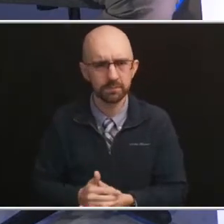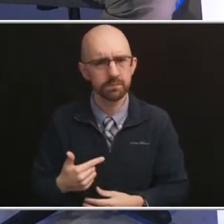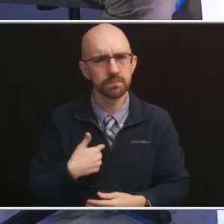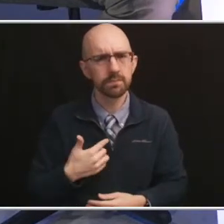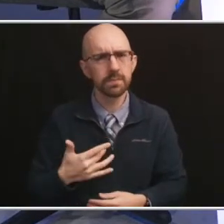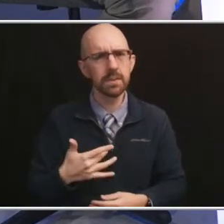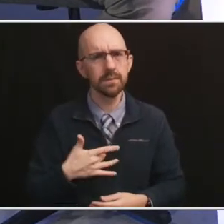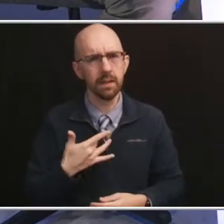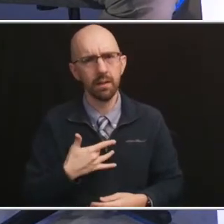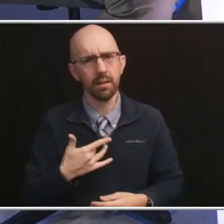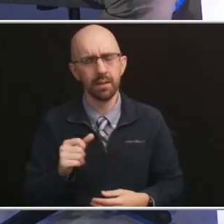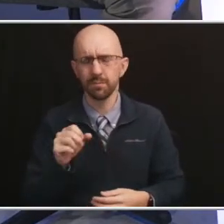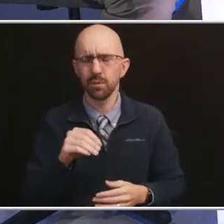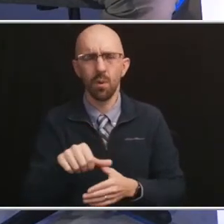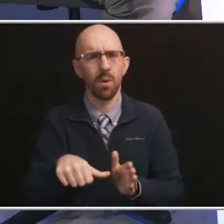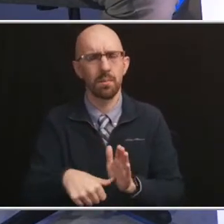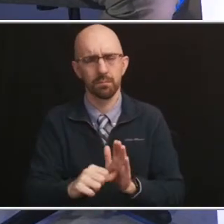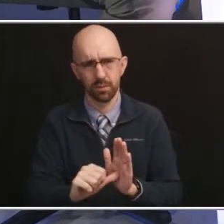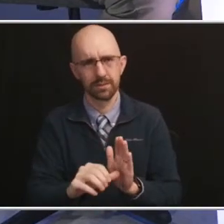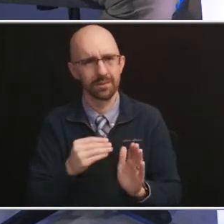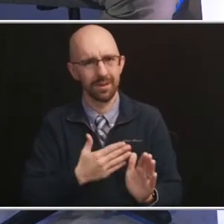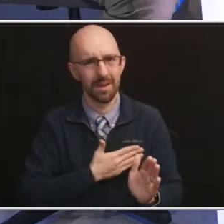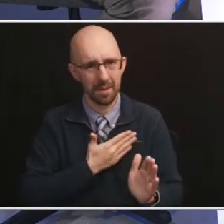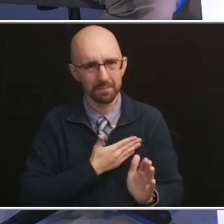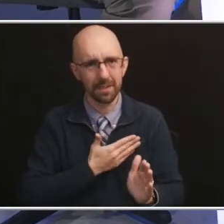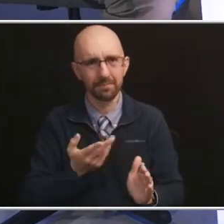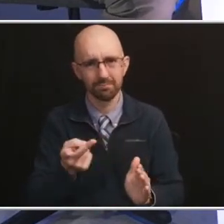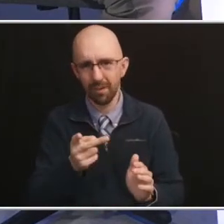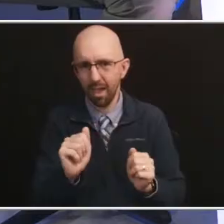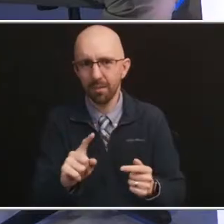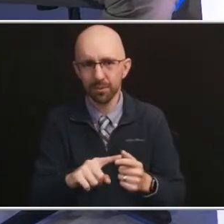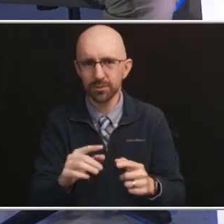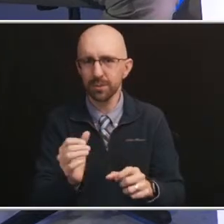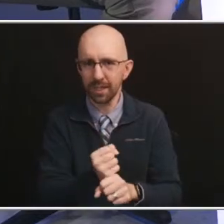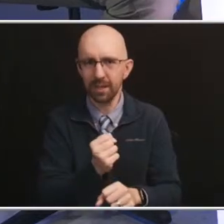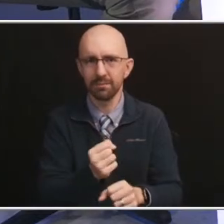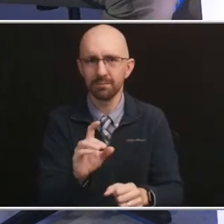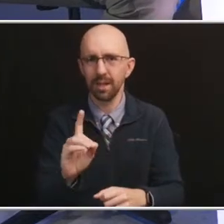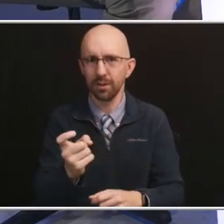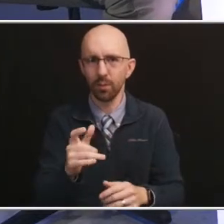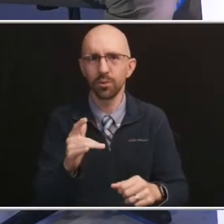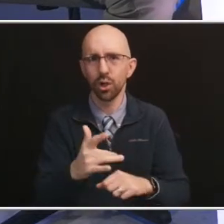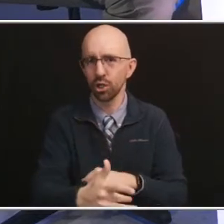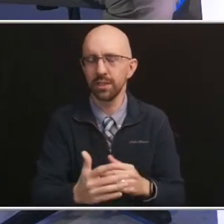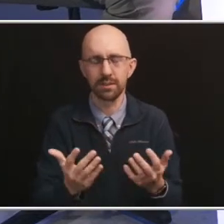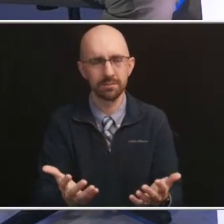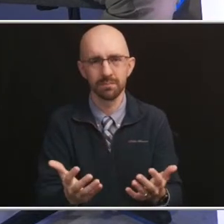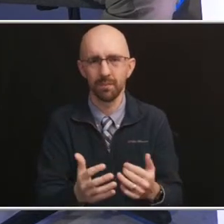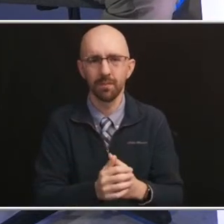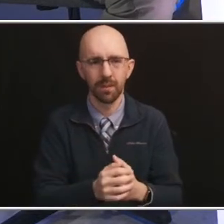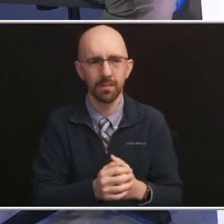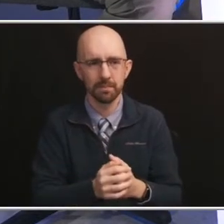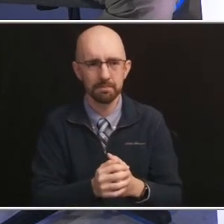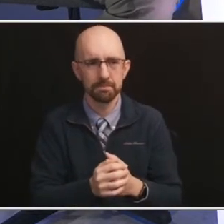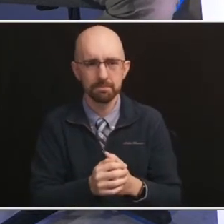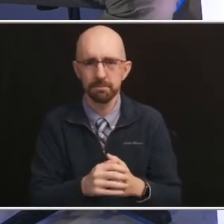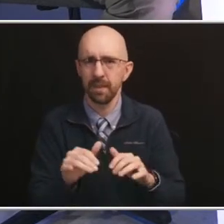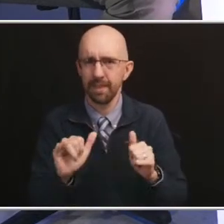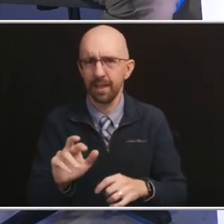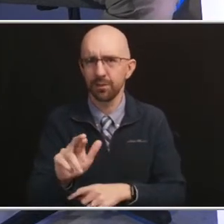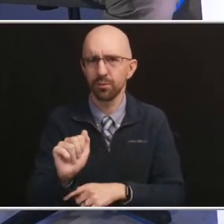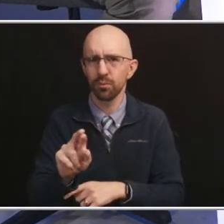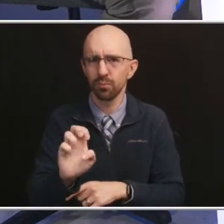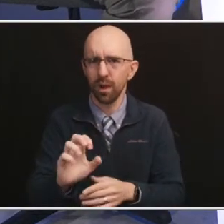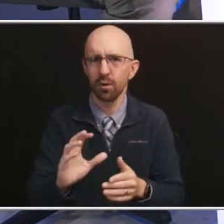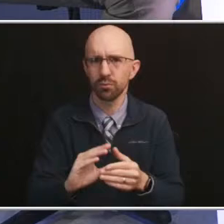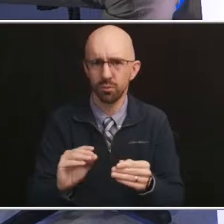so impressed and happy that you were able to get Brent diagnosed early. That is a rare story to